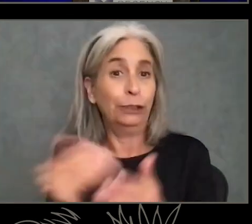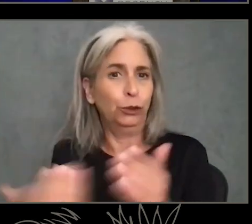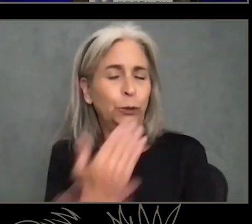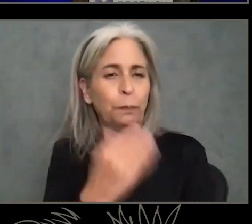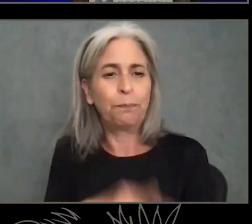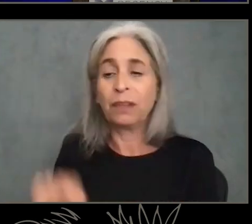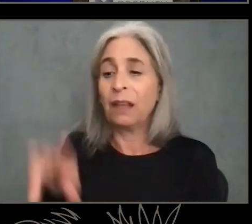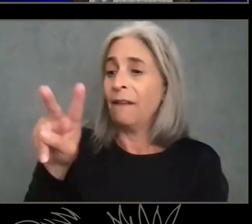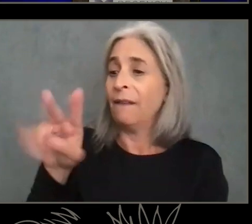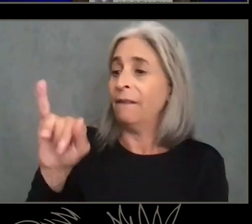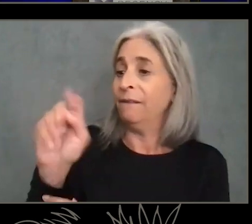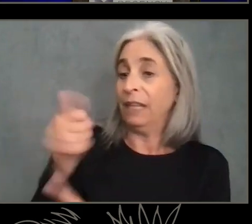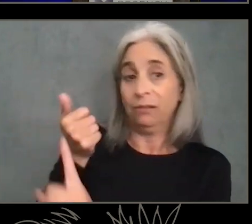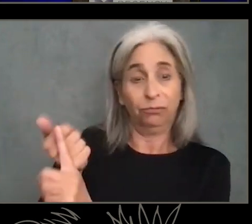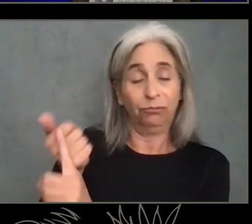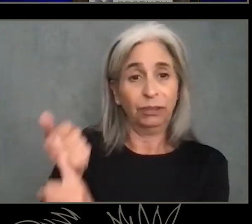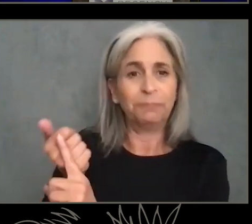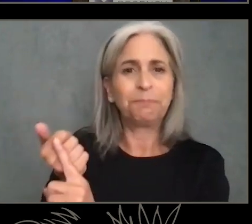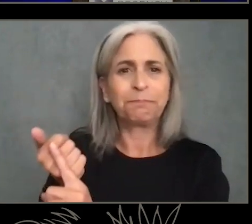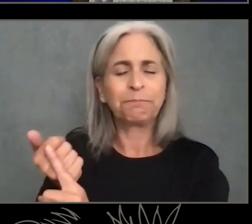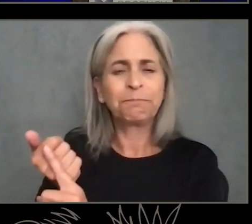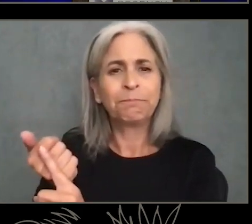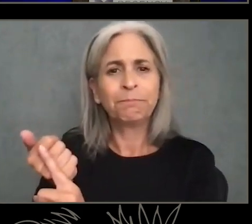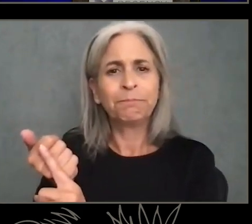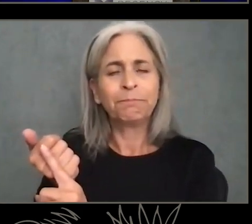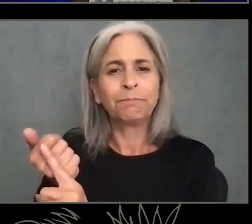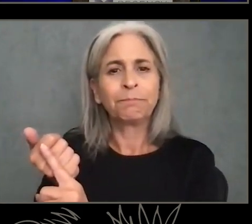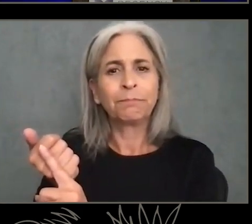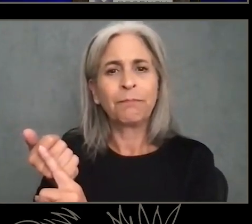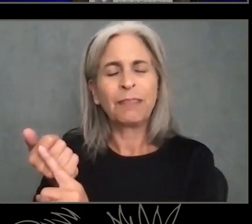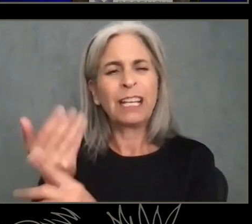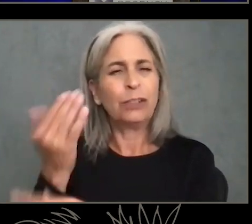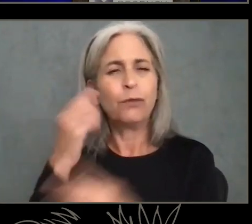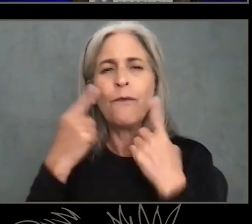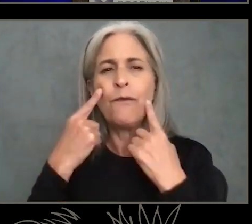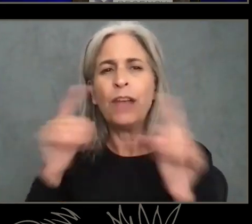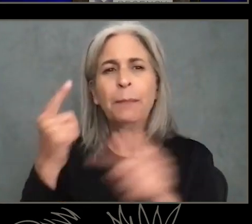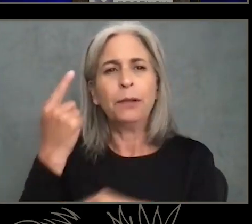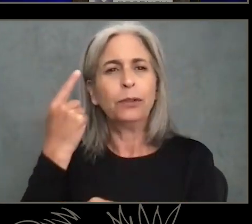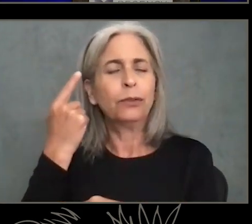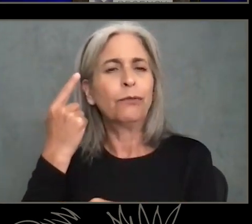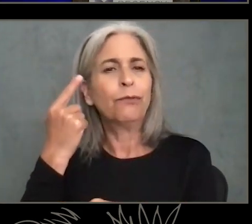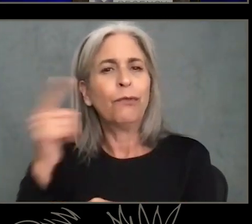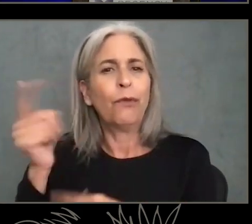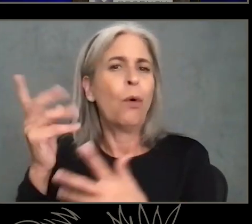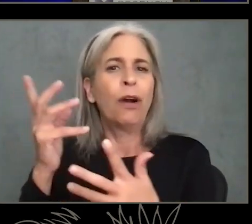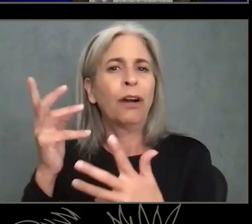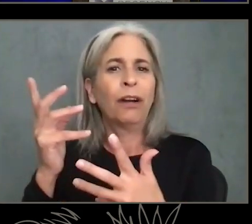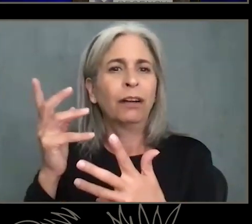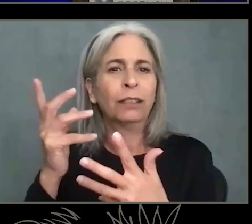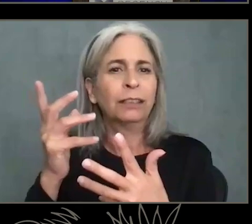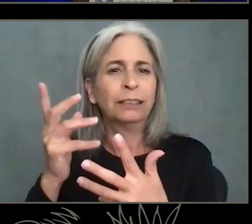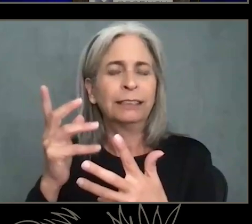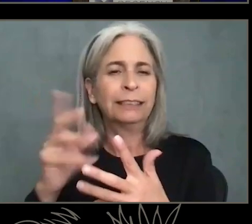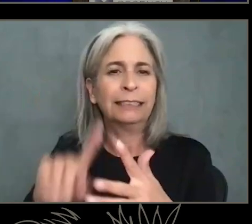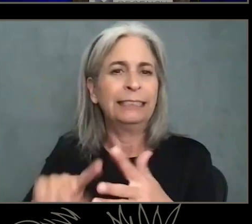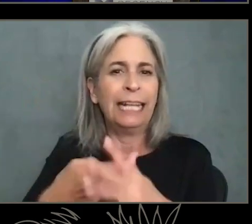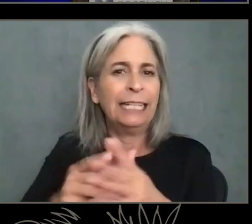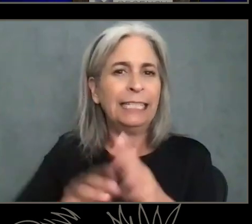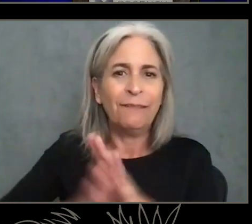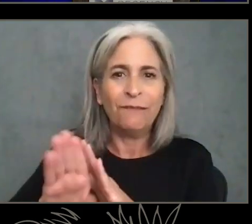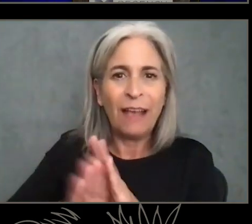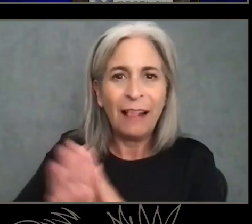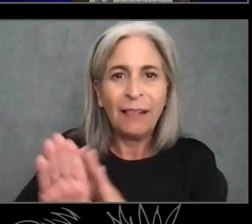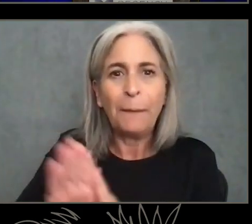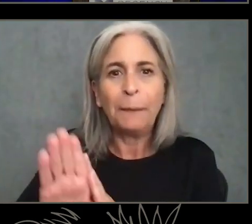So Vite itself, of course, has blown up since it's first started getting developed. So I want to just talk some about the